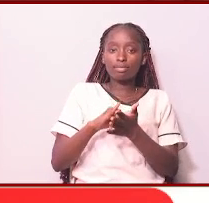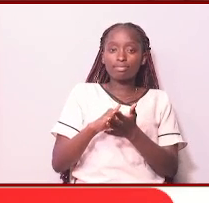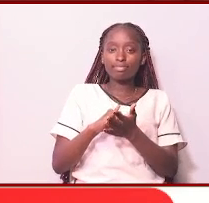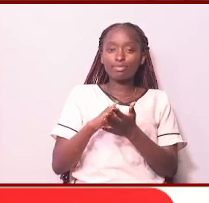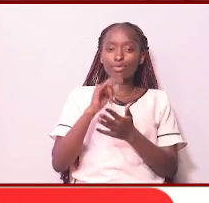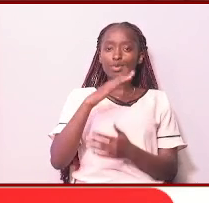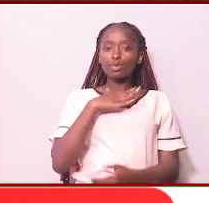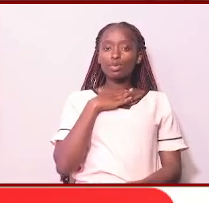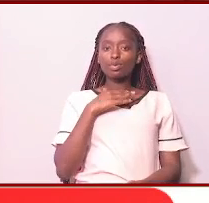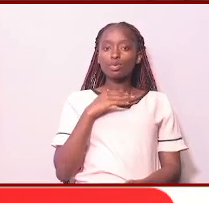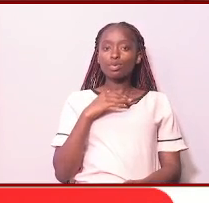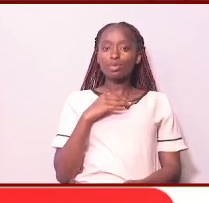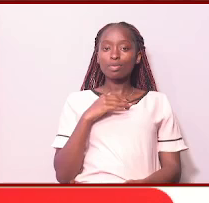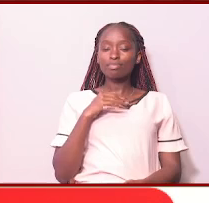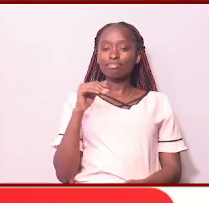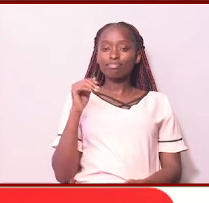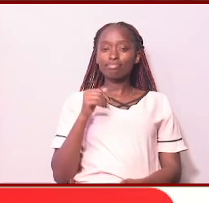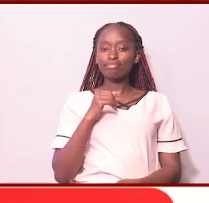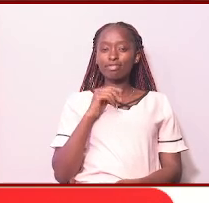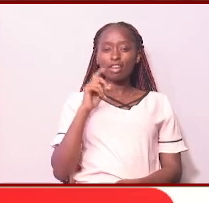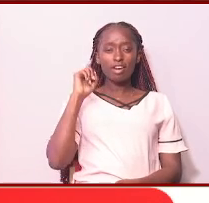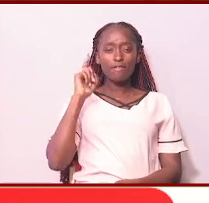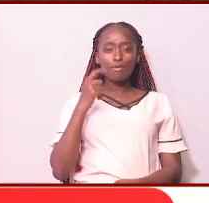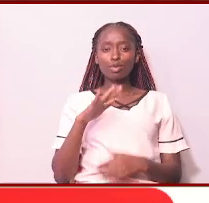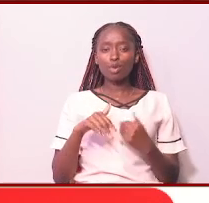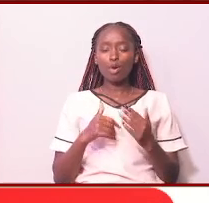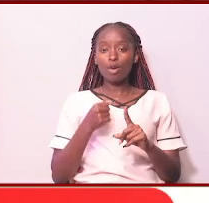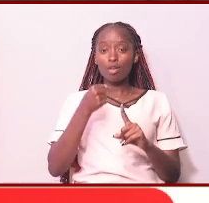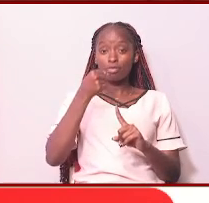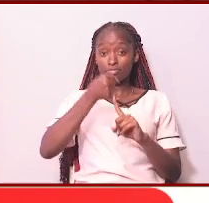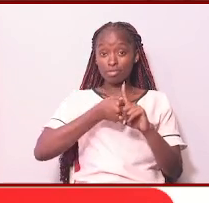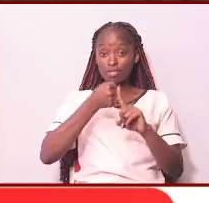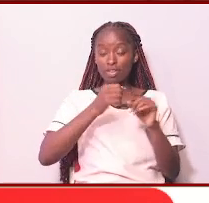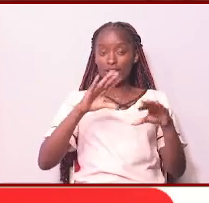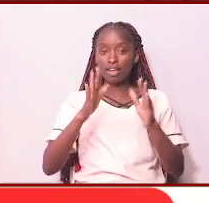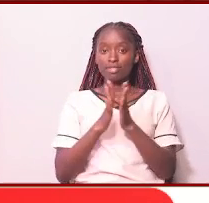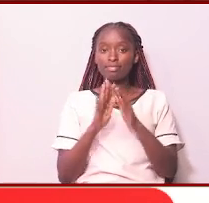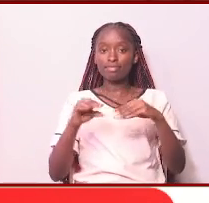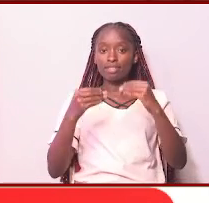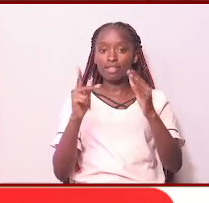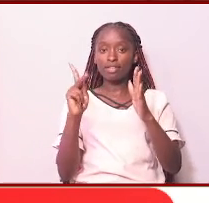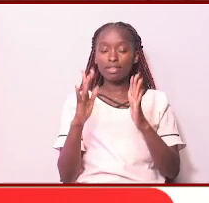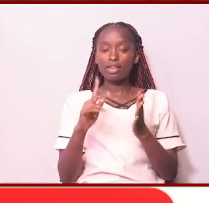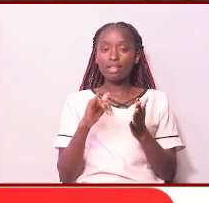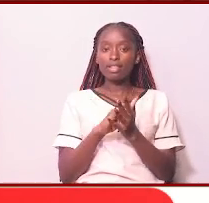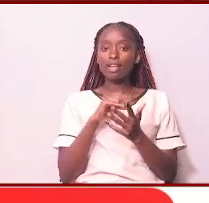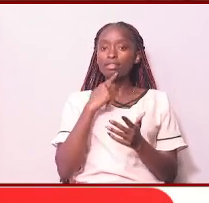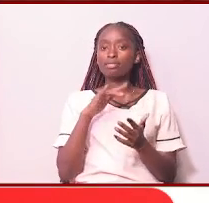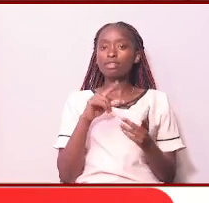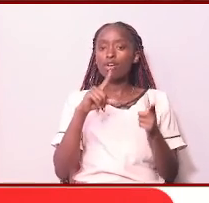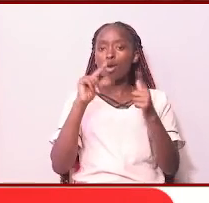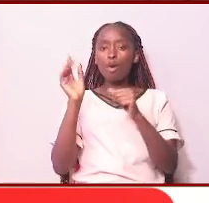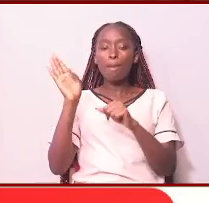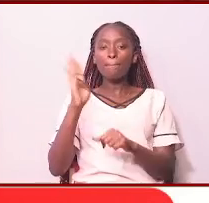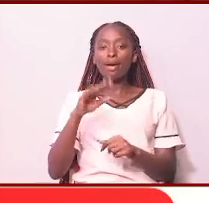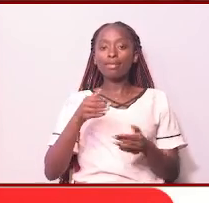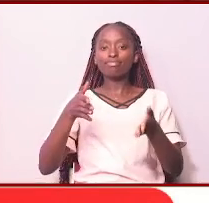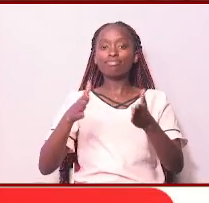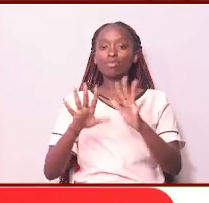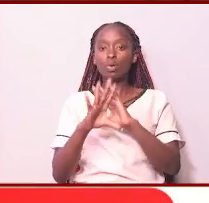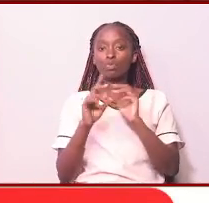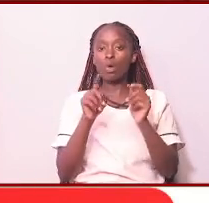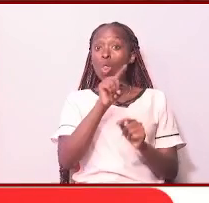you denounce violence and give Kenyans undertaking that you not go back to the streets, those